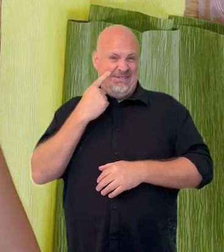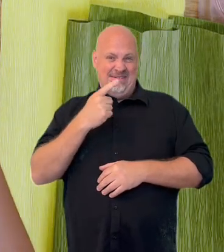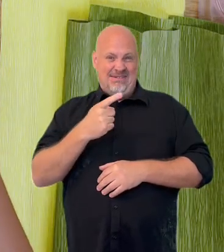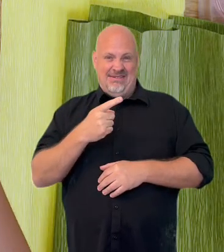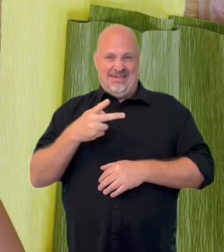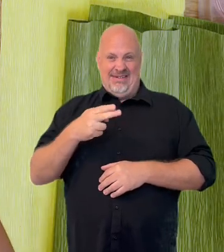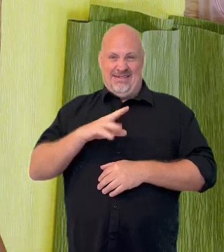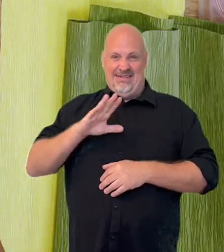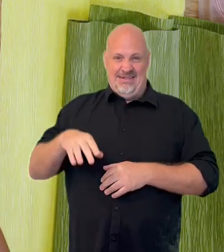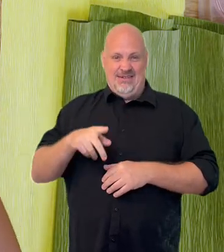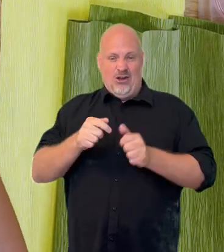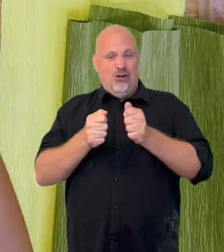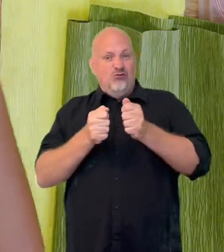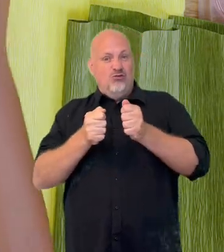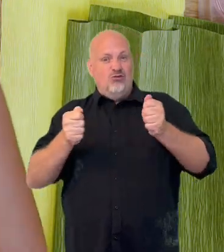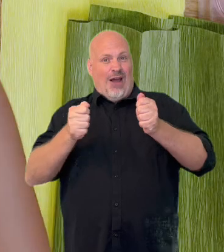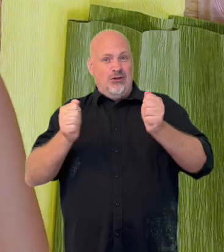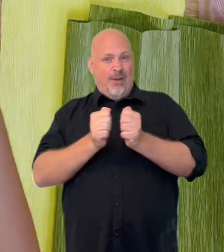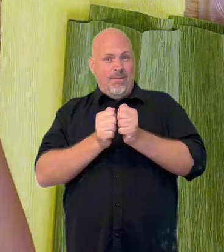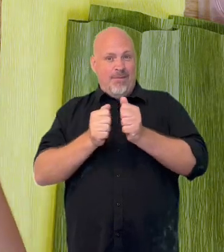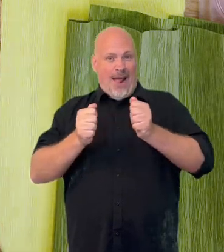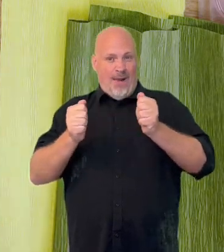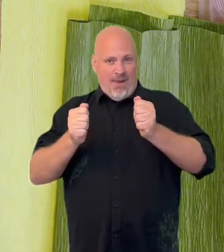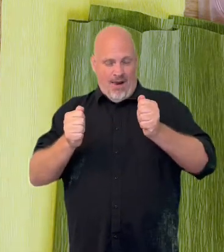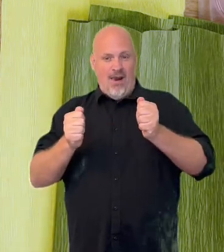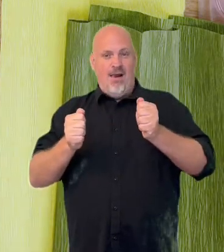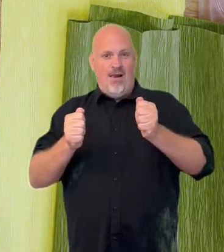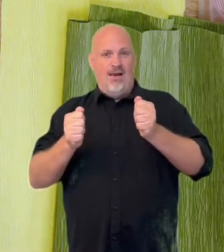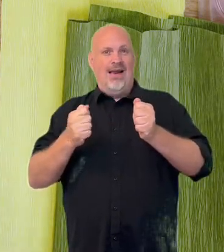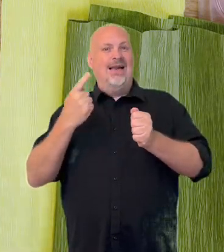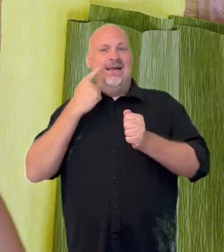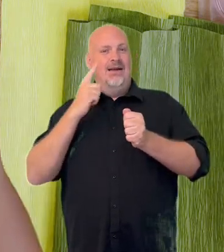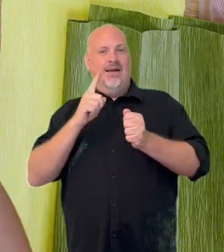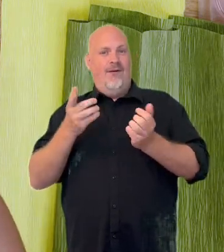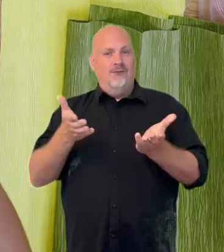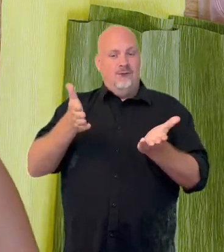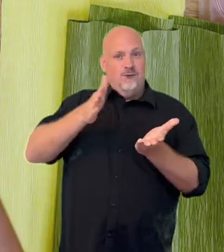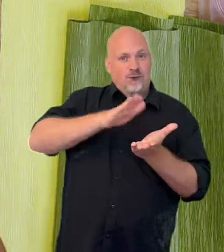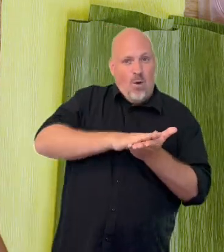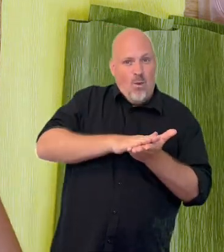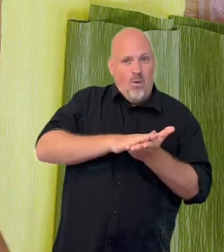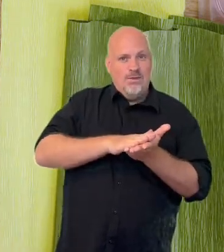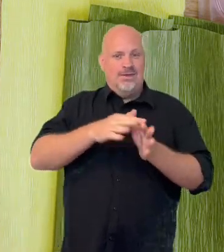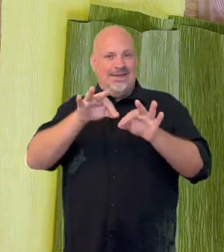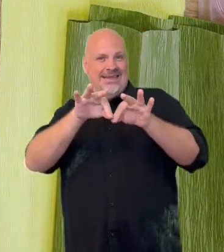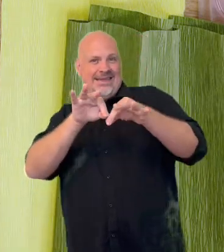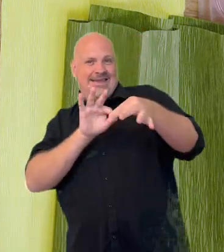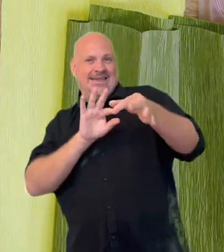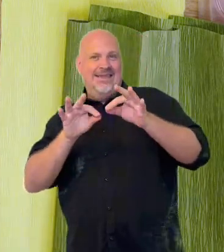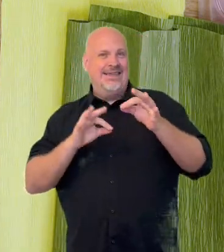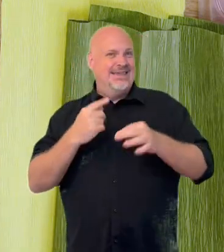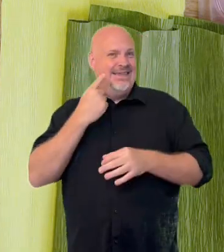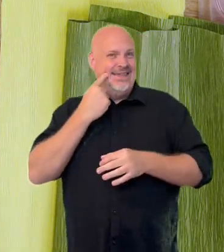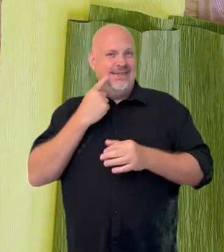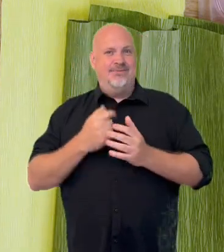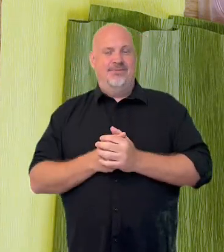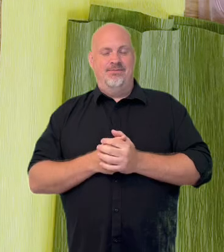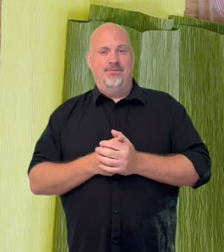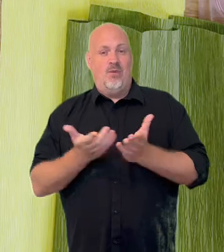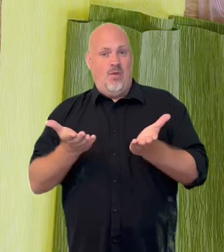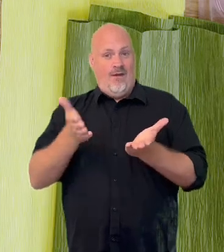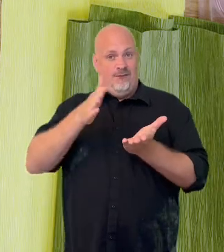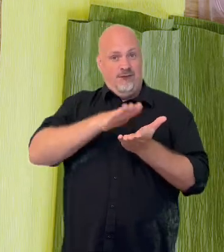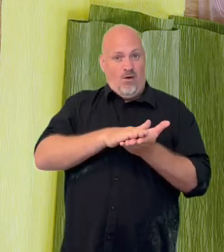do is stretch out the crepe paper so it's easier to fold and tear, folding it